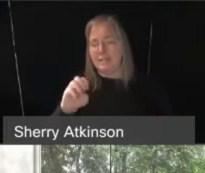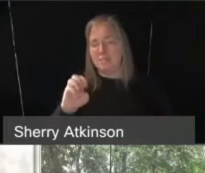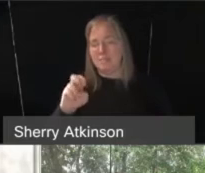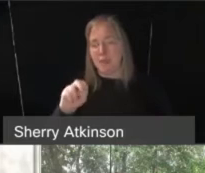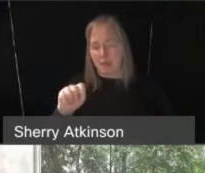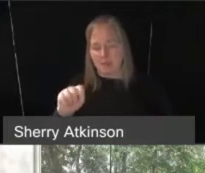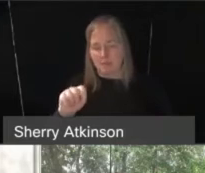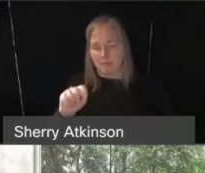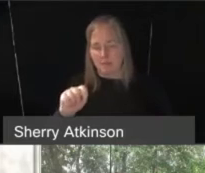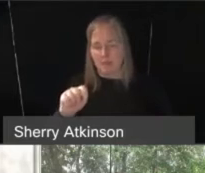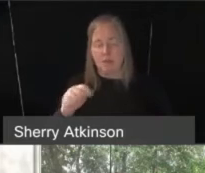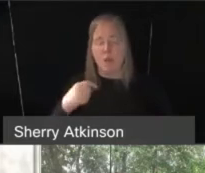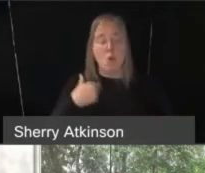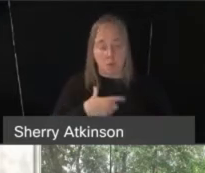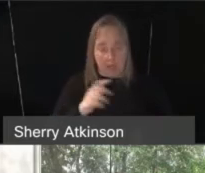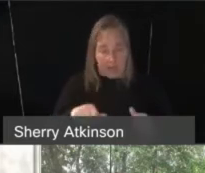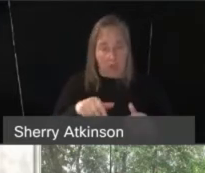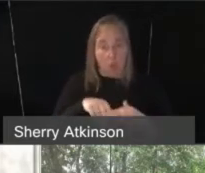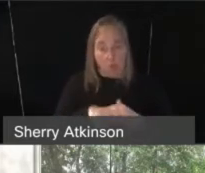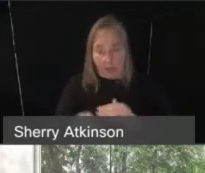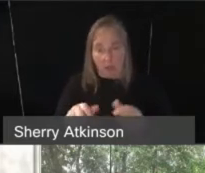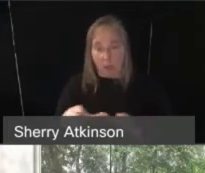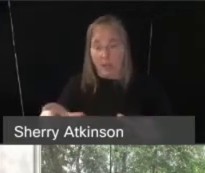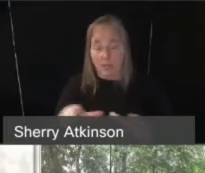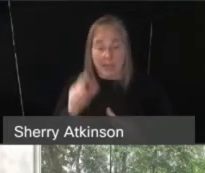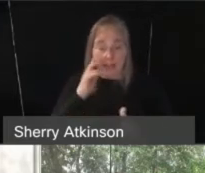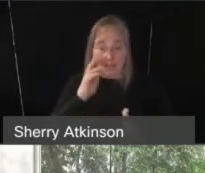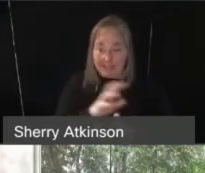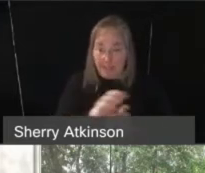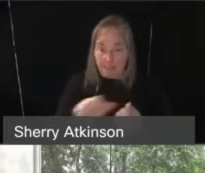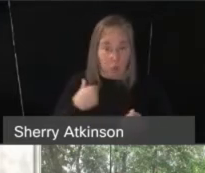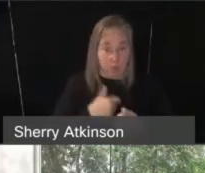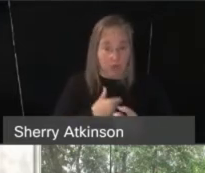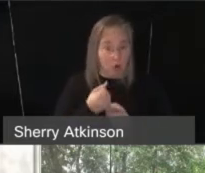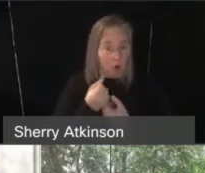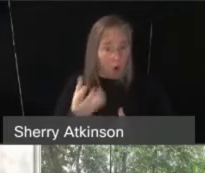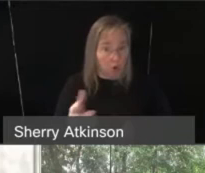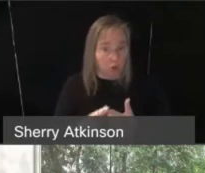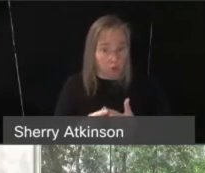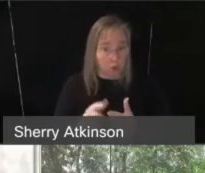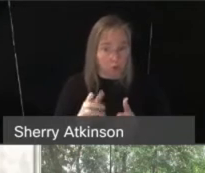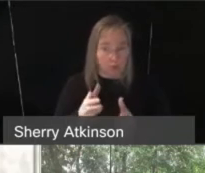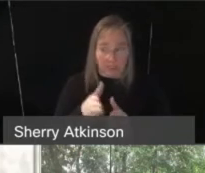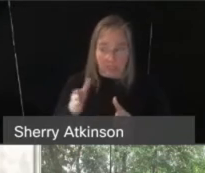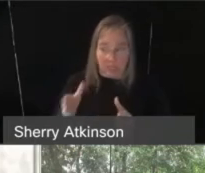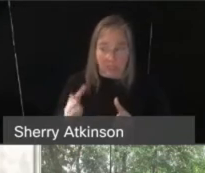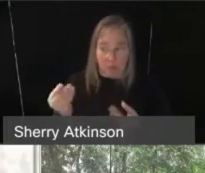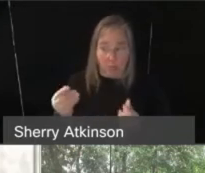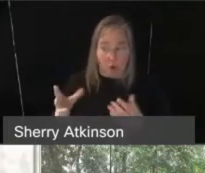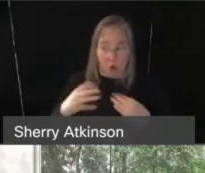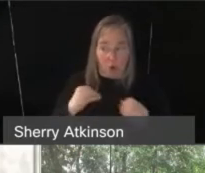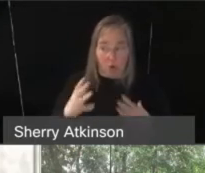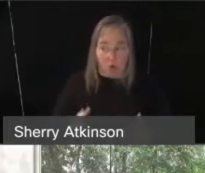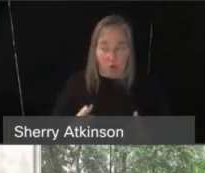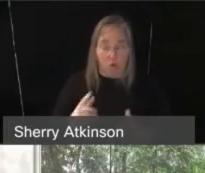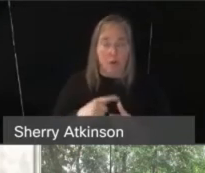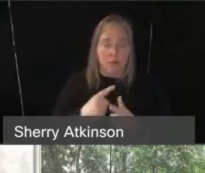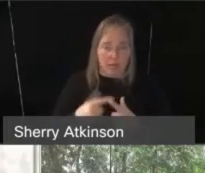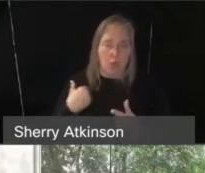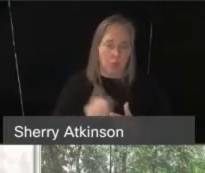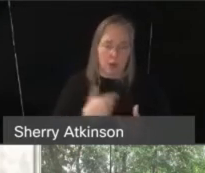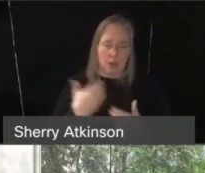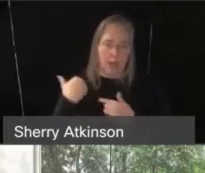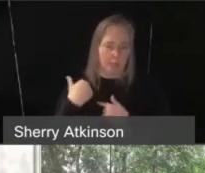actually go into those locations. If there's any damages that we cause to the adjacent property owner, then we would be liable to